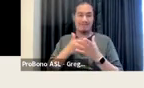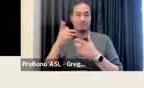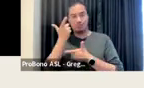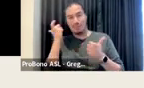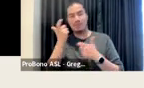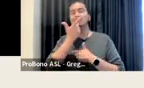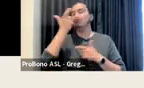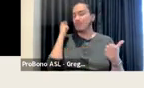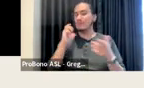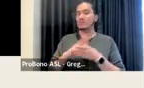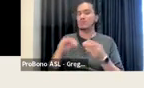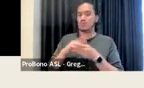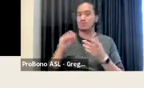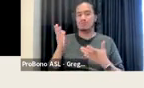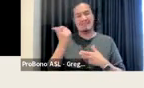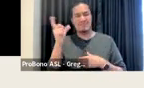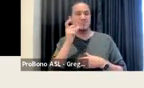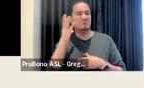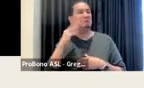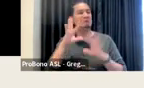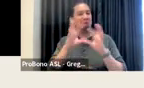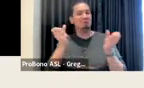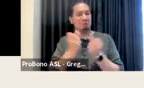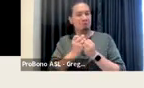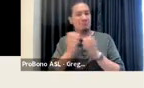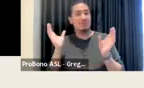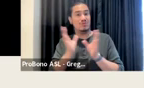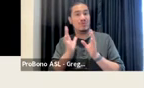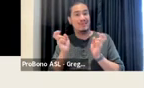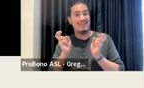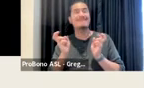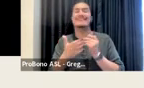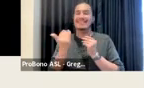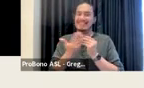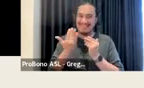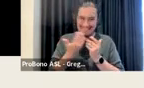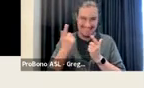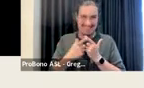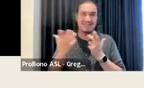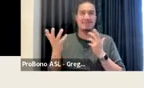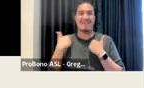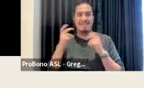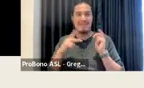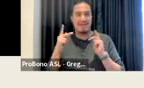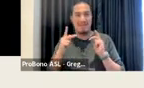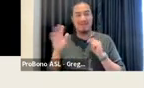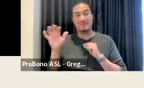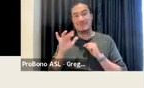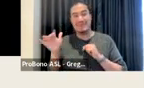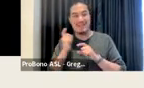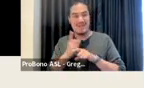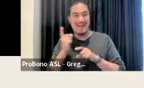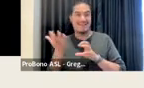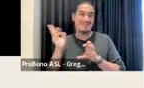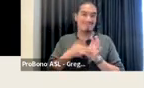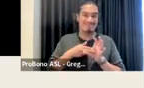storytelling. It's just for anyone who's ever done a workshop before, the shorter the title, the easier it is to get people to spell it correctly. So, and